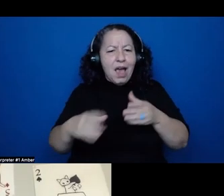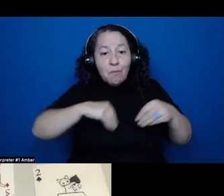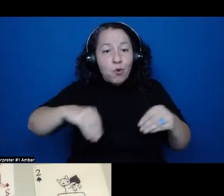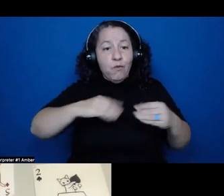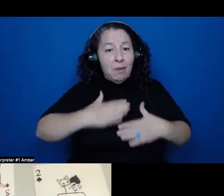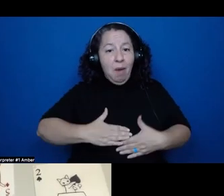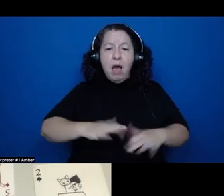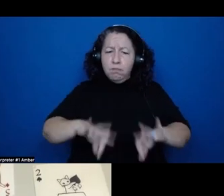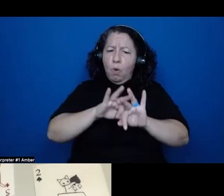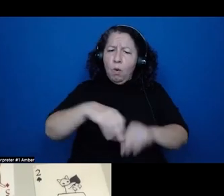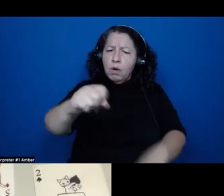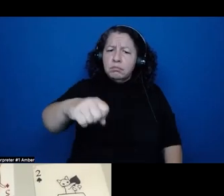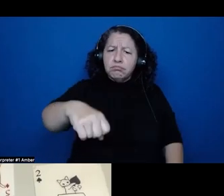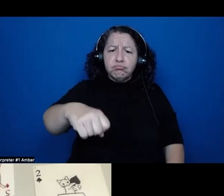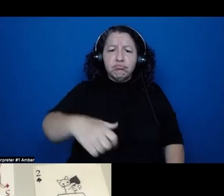But yeah, and I think